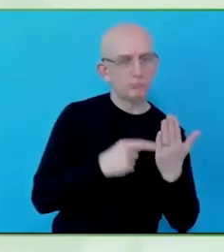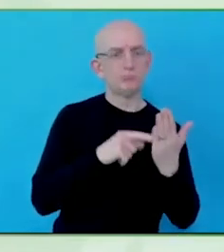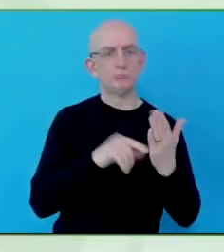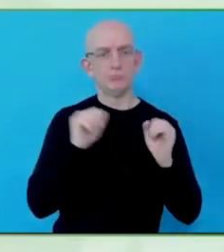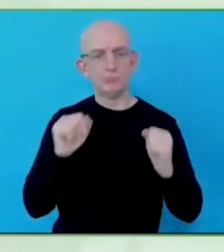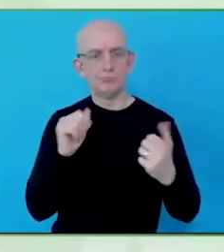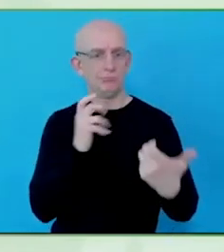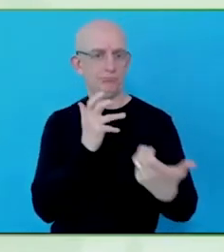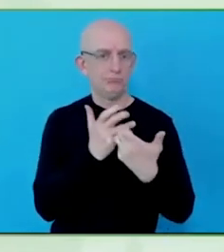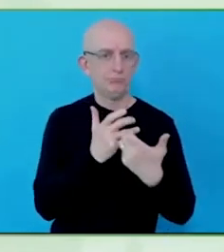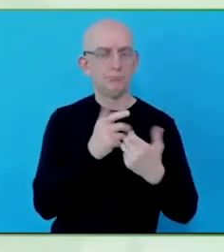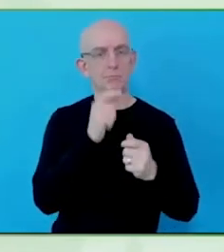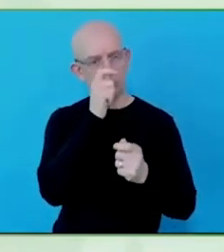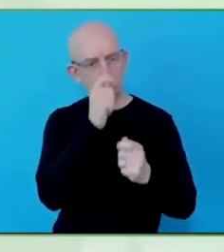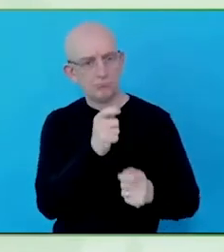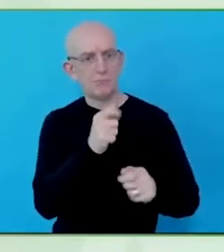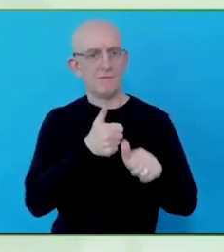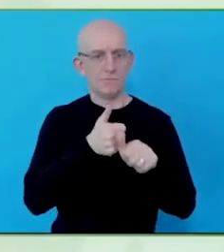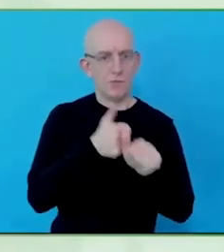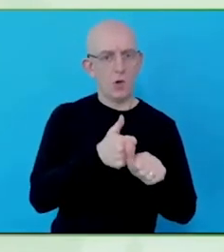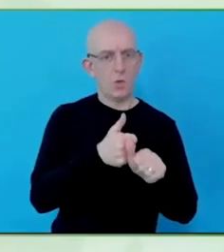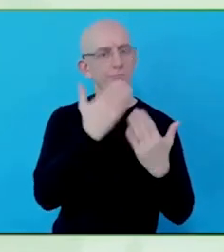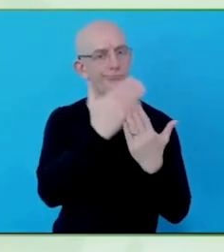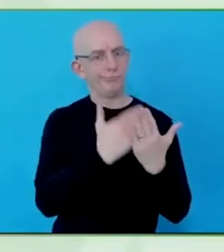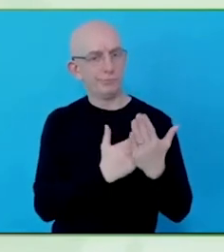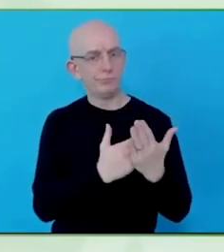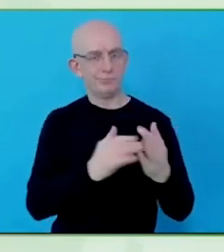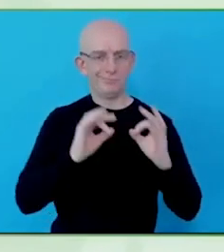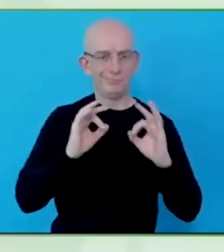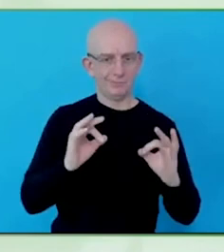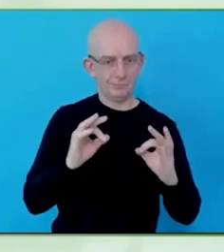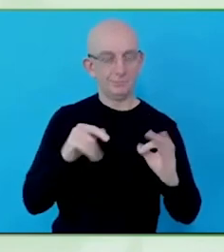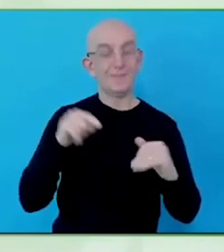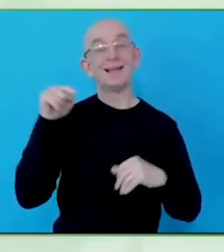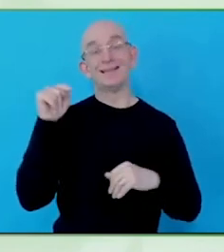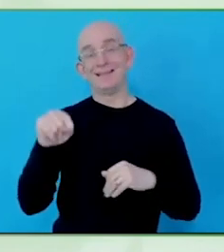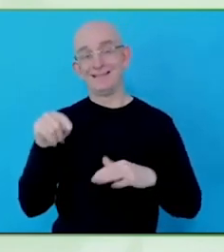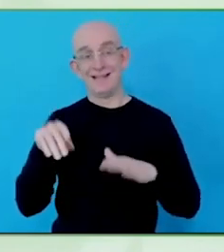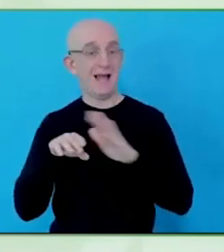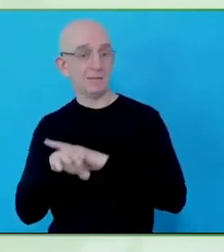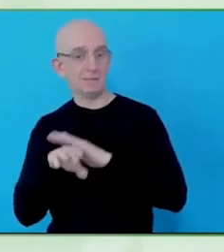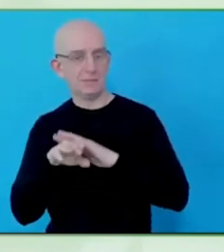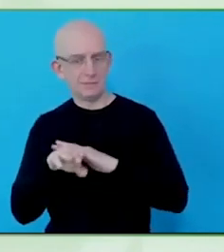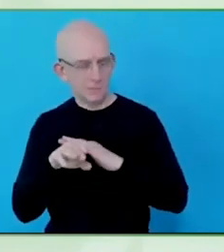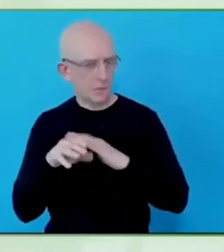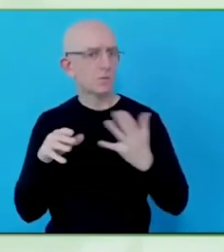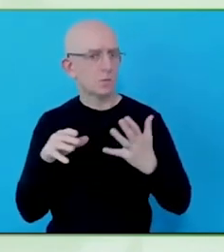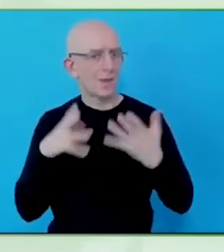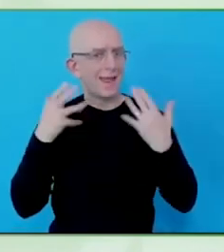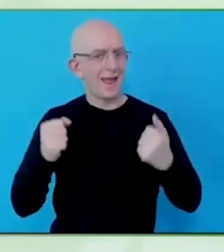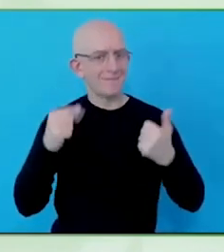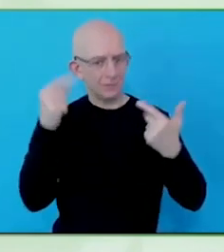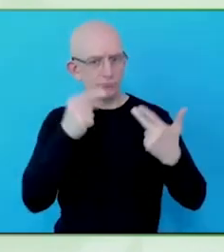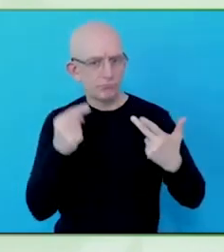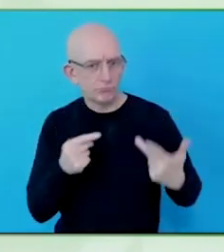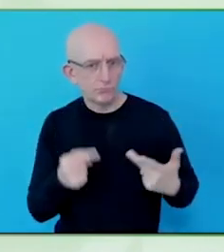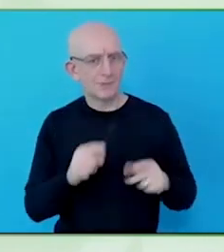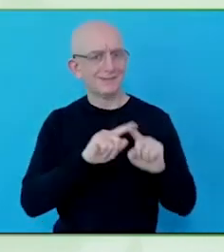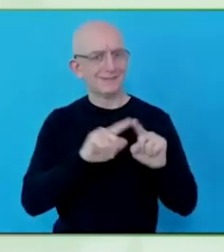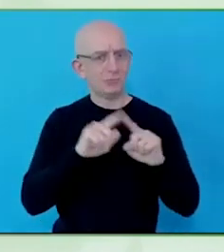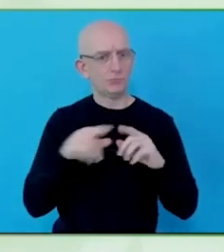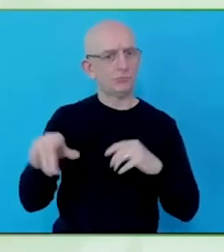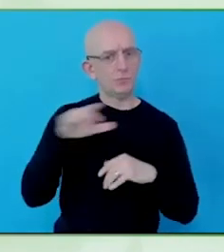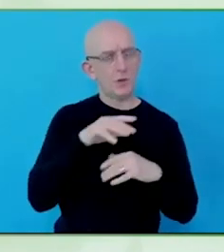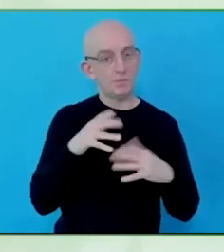really judge quality. You might compare it to something similarly complicated like a tax audit. People